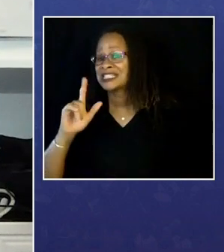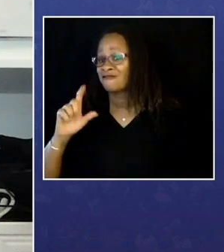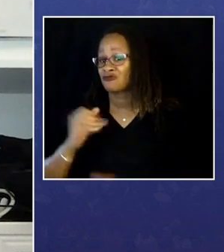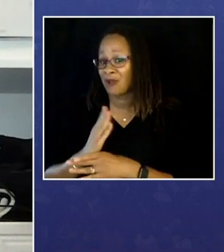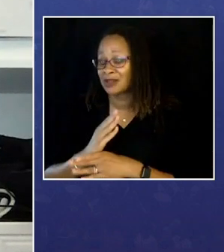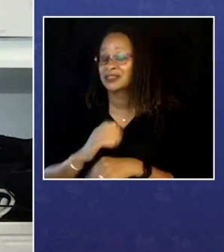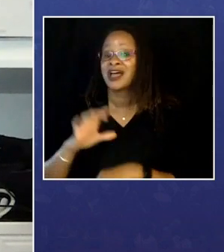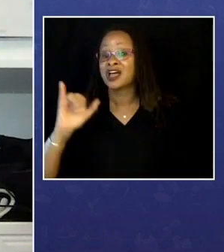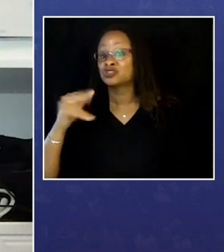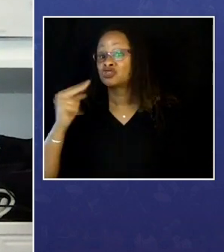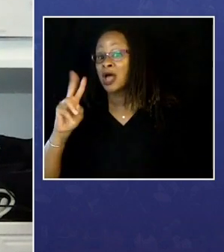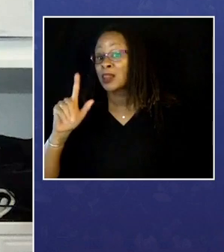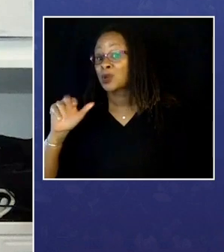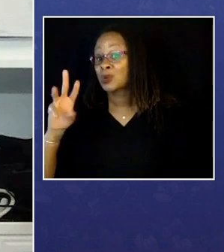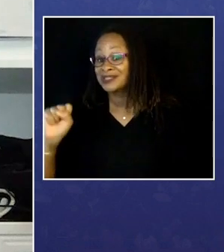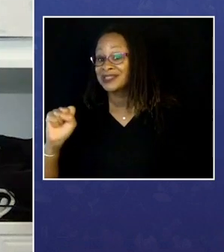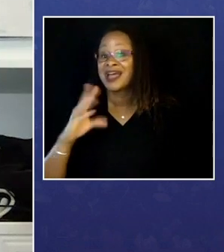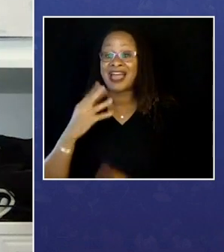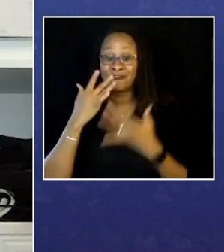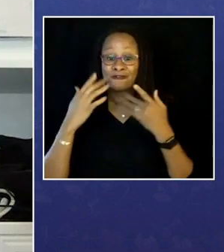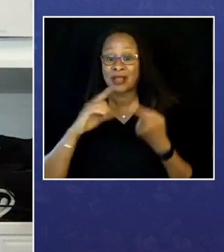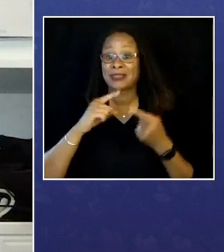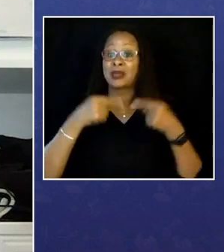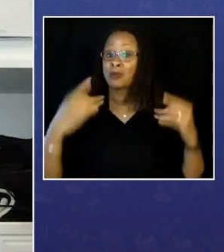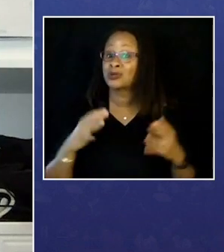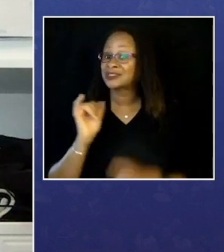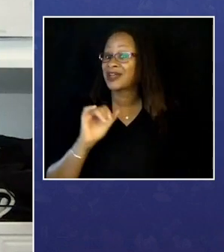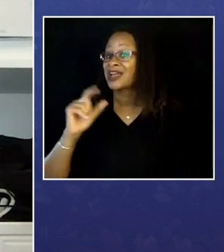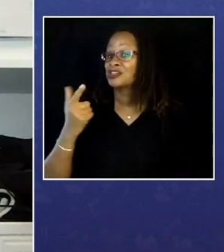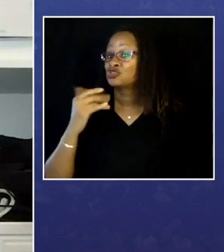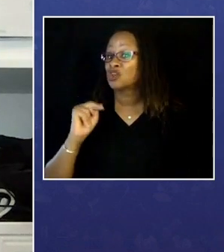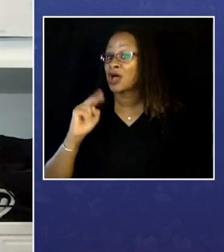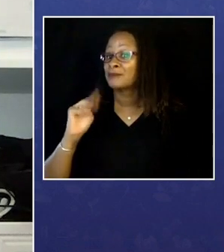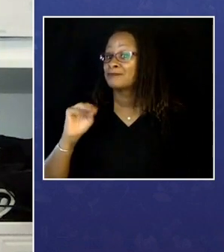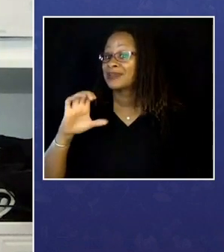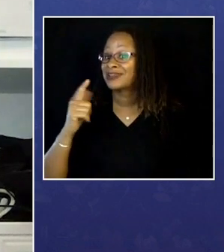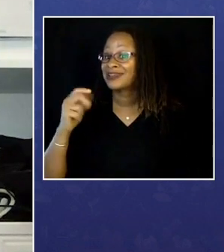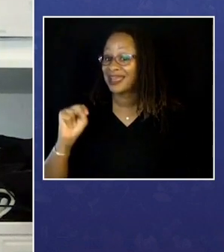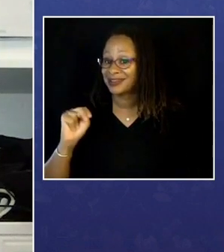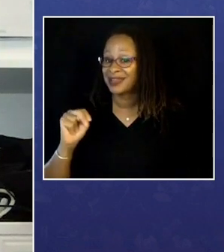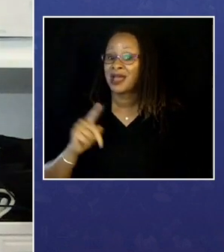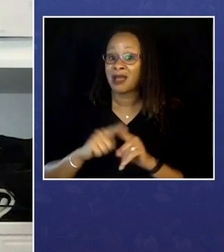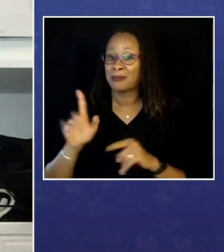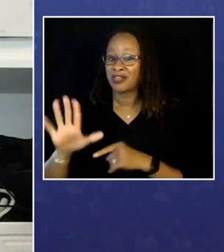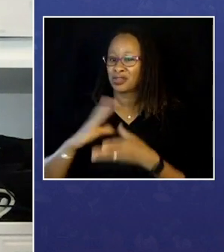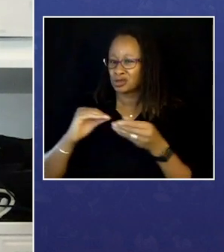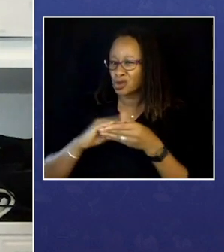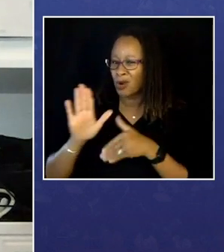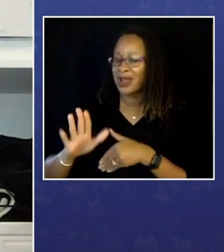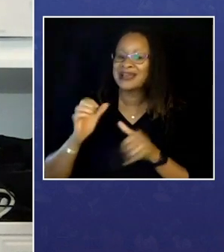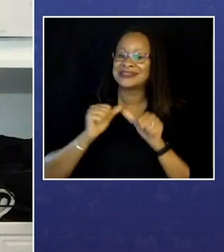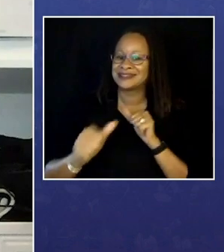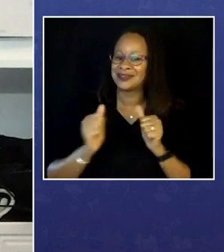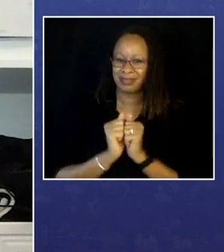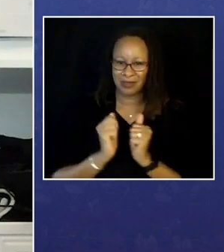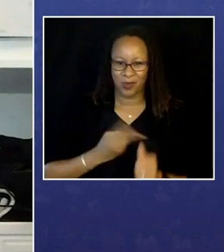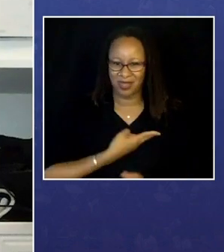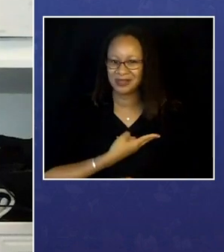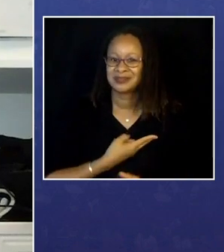Lewis and friendly opponents like John McCain. But the legacy of their legendary roles lives